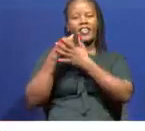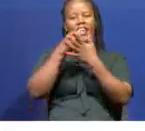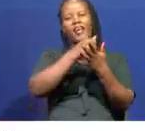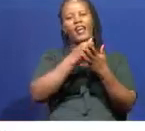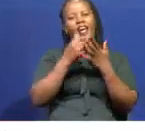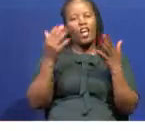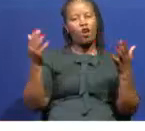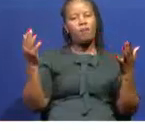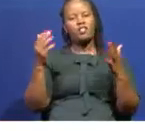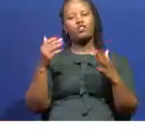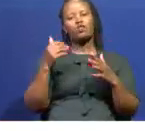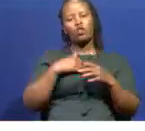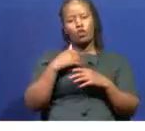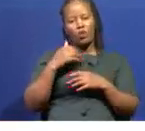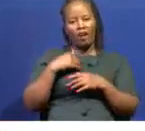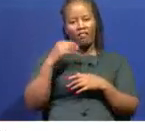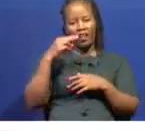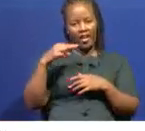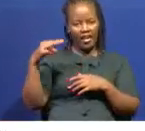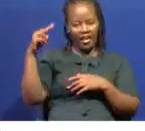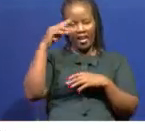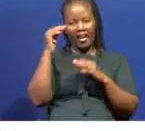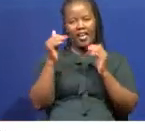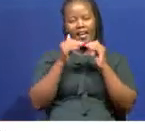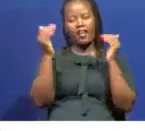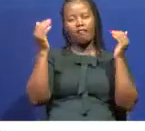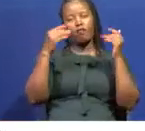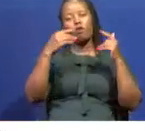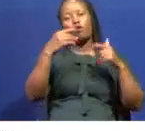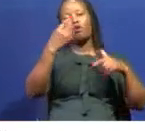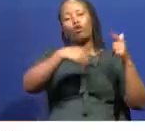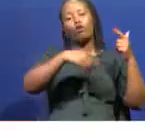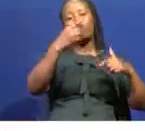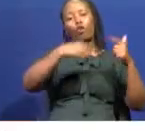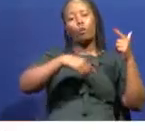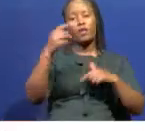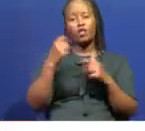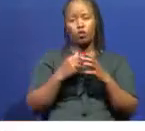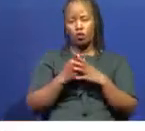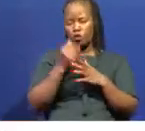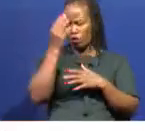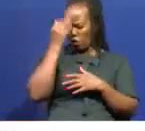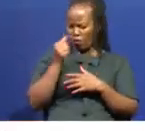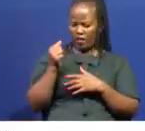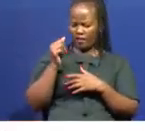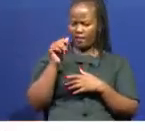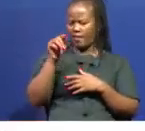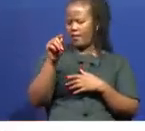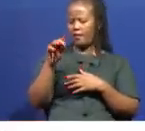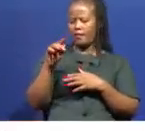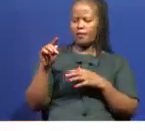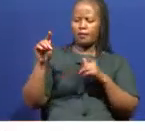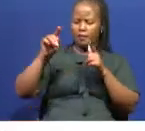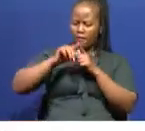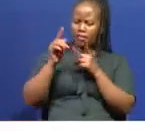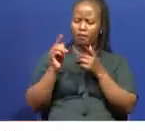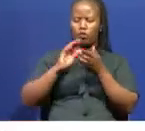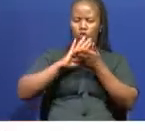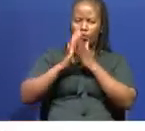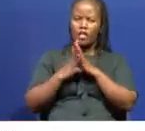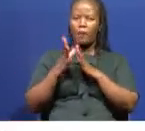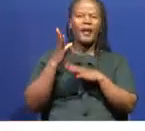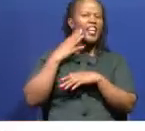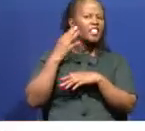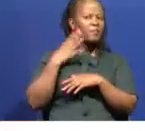that higher level of competition, because once you turn professional, it's not the same as being an amateur. So it's just